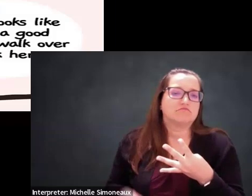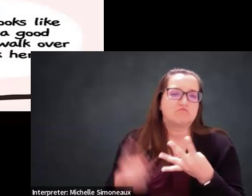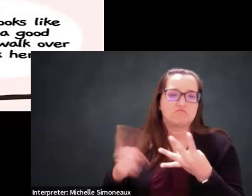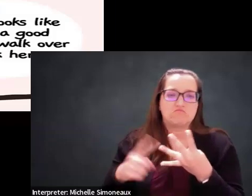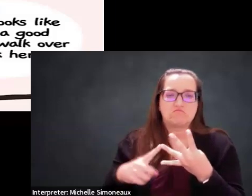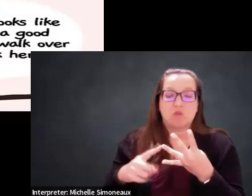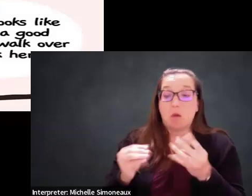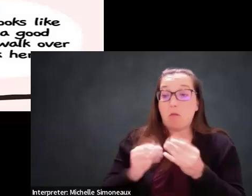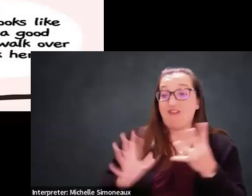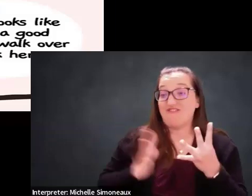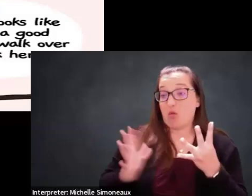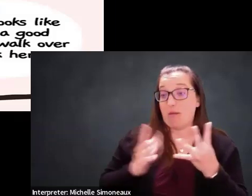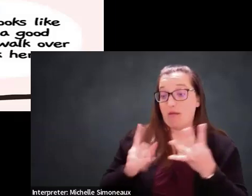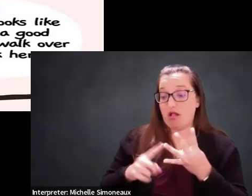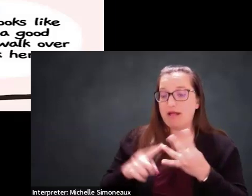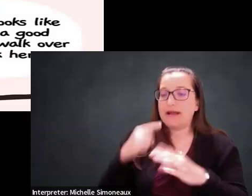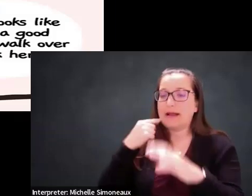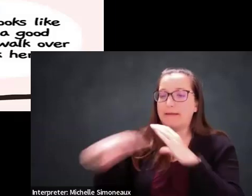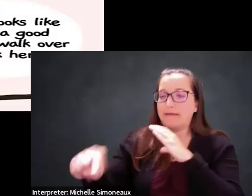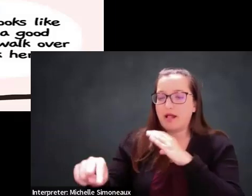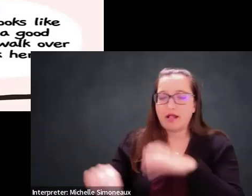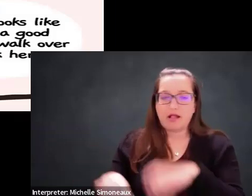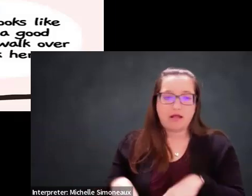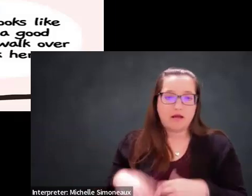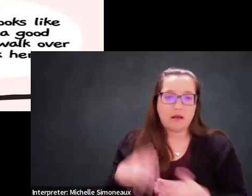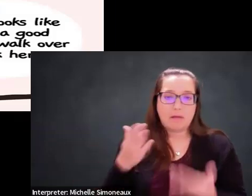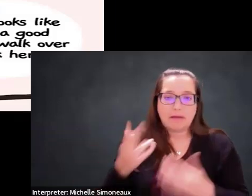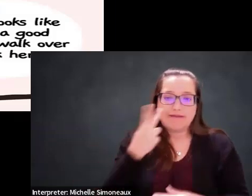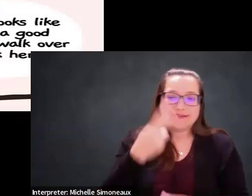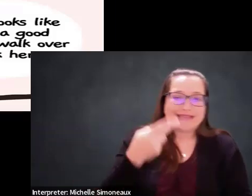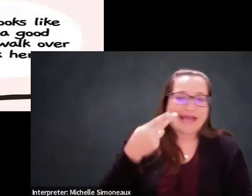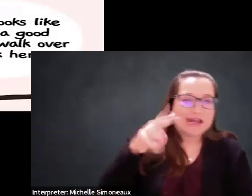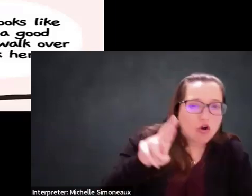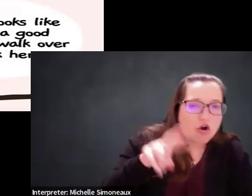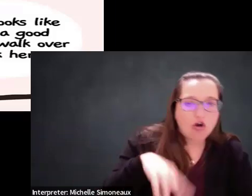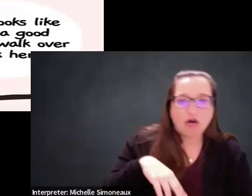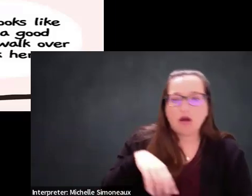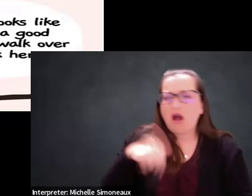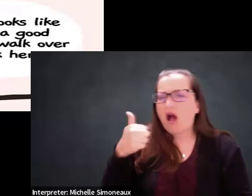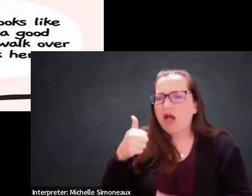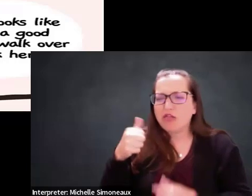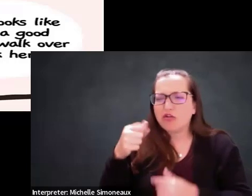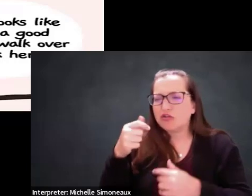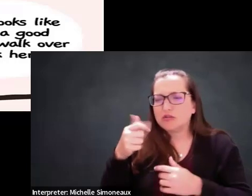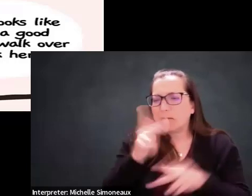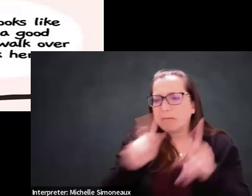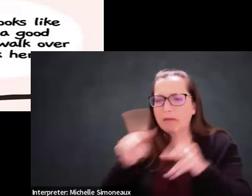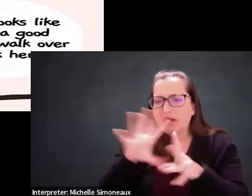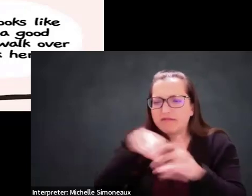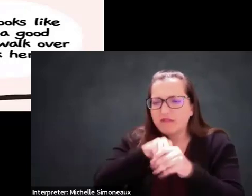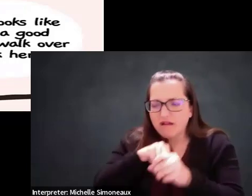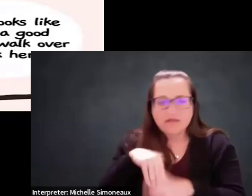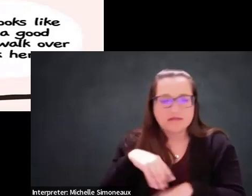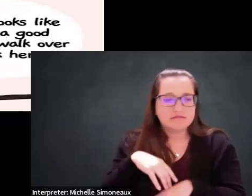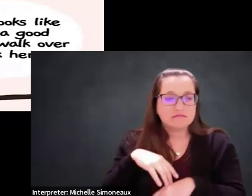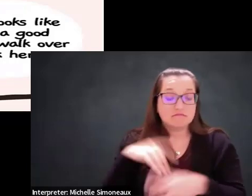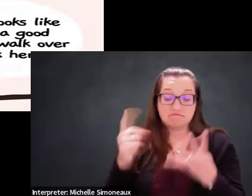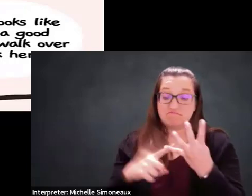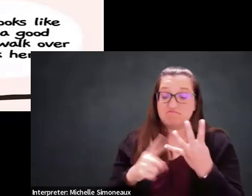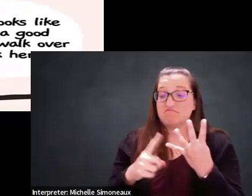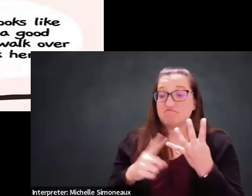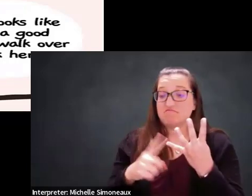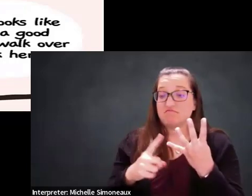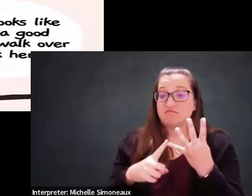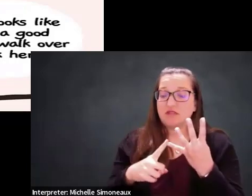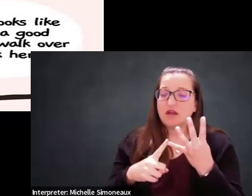A little bit more formal, you're sending an email. Maybe you have to CCHR. There's other communication partners involved. Or maybe D, you have